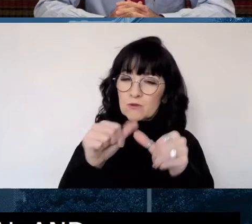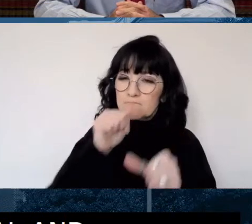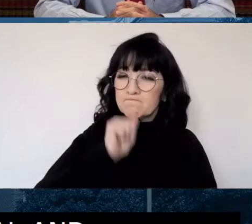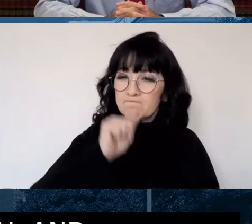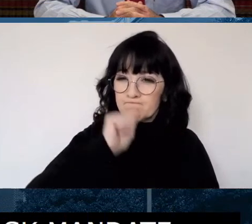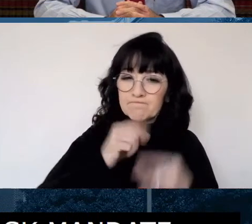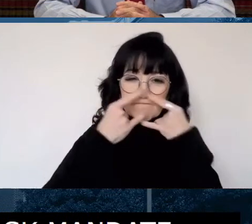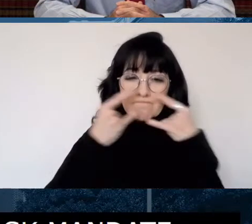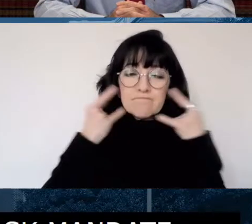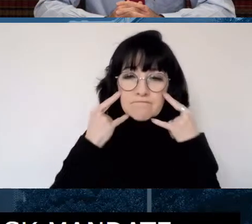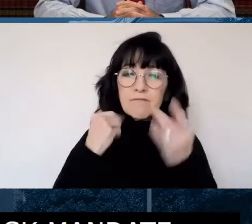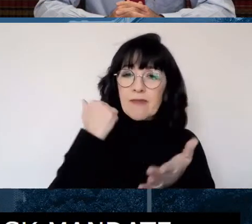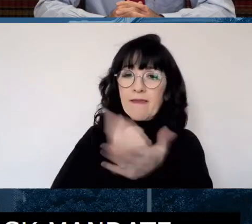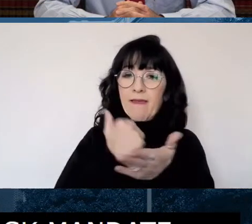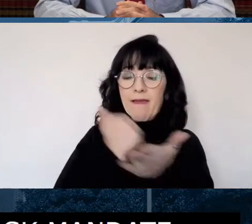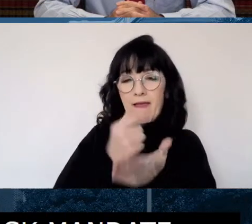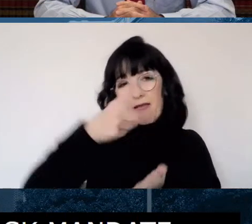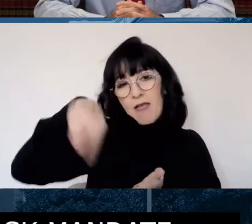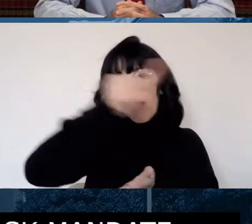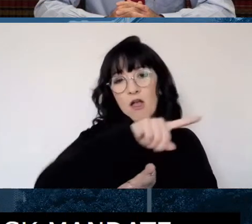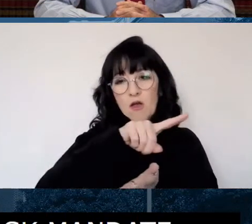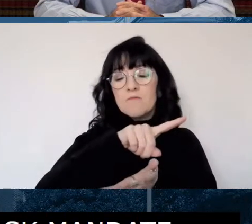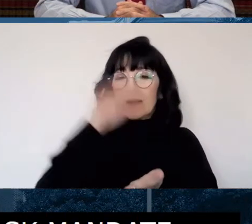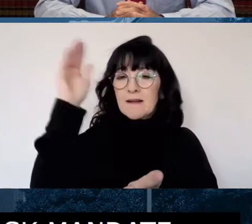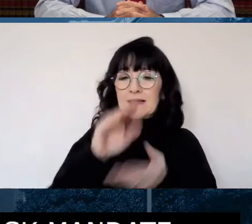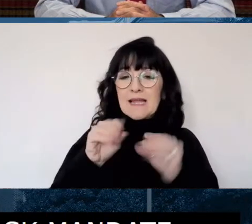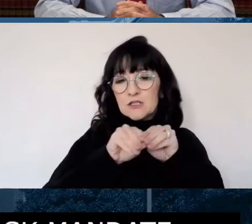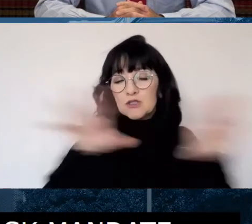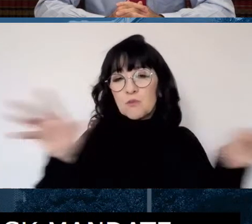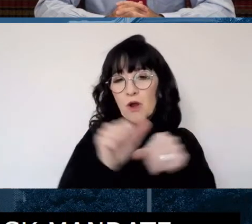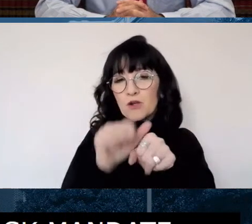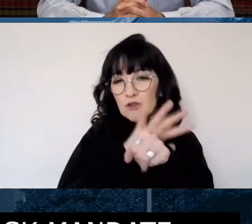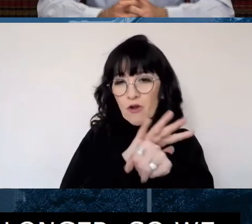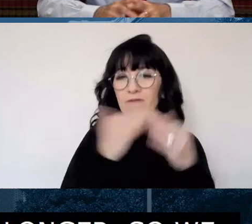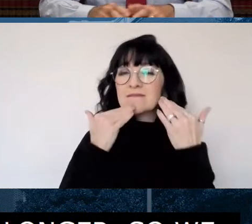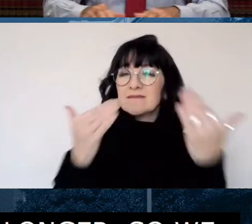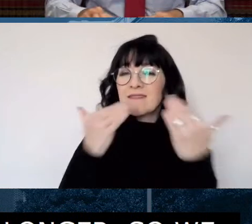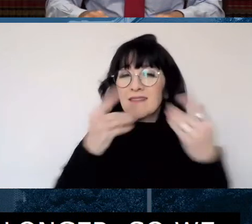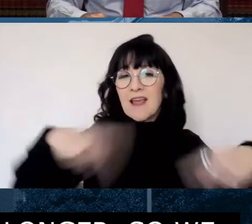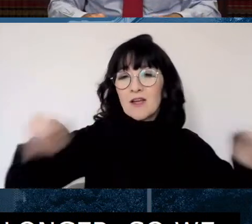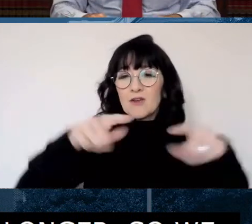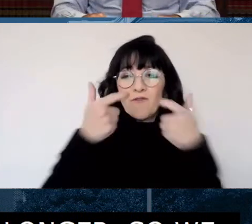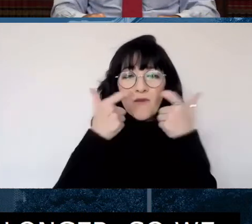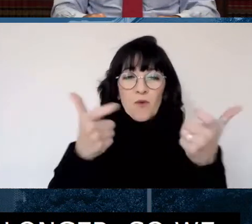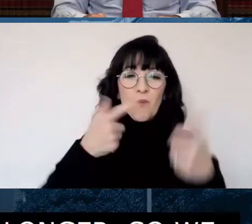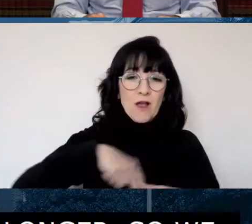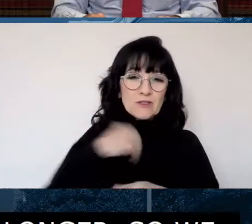hospitals, and help prevent the spread of COVID in our communities. Thanks very much for joining us.